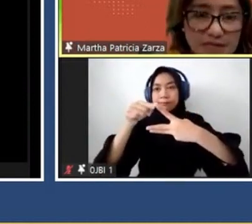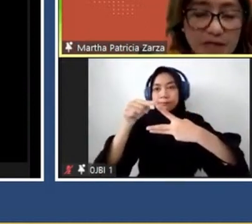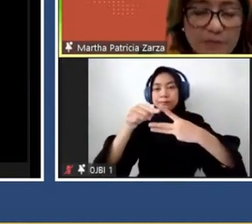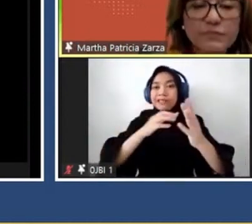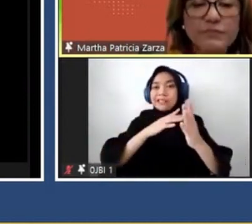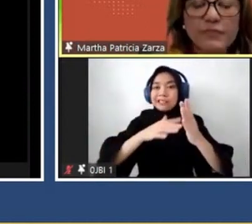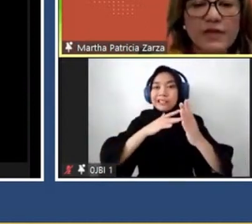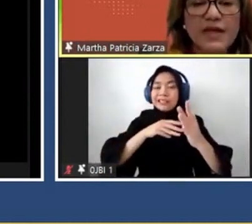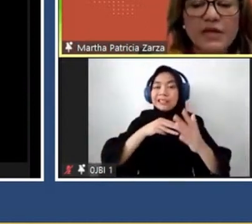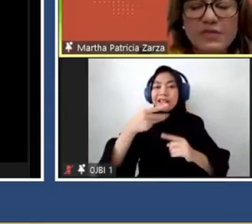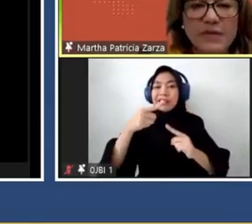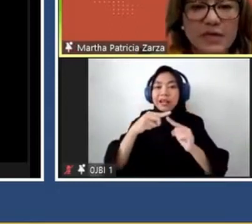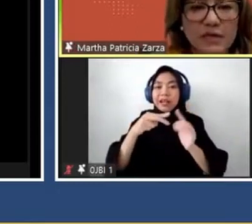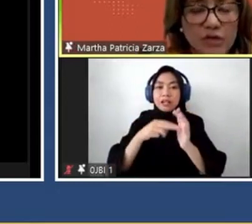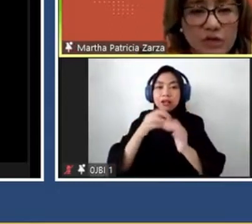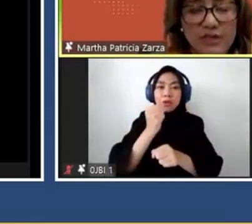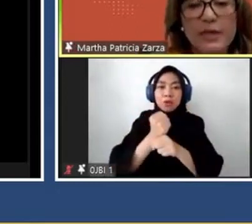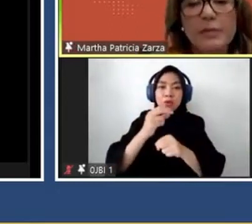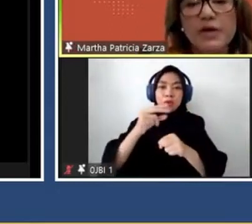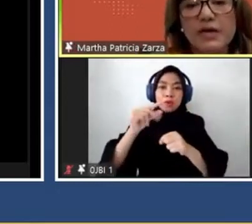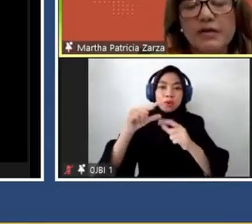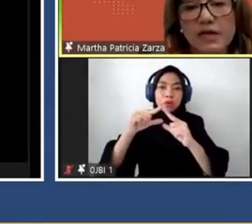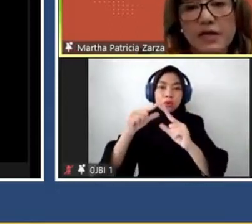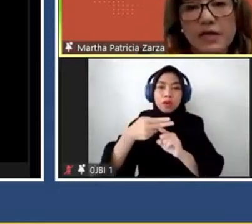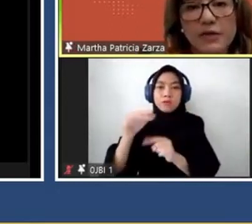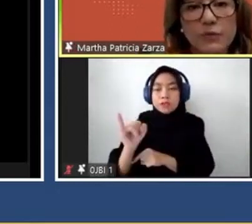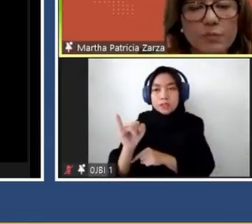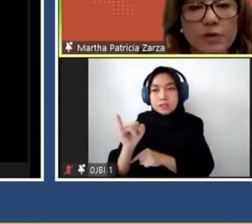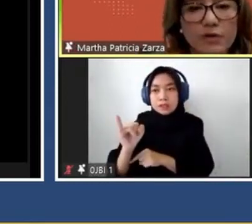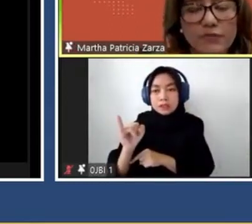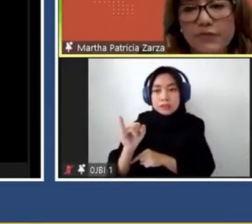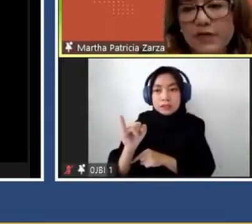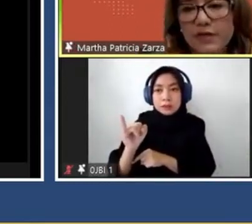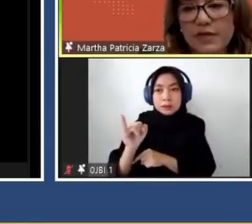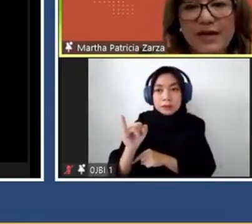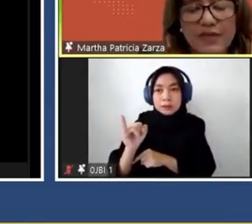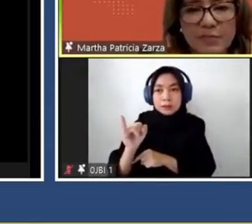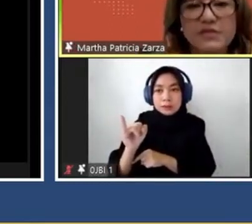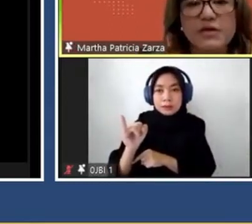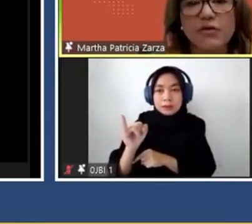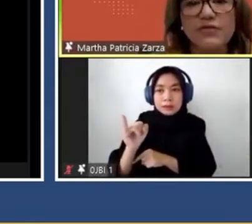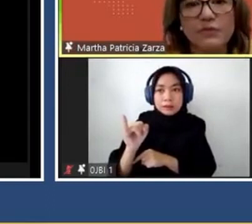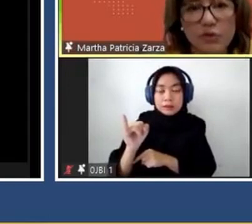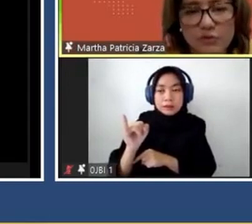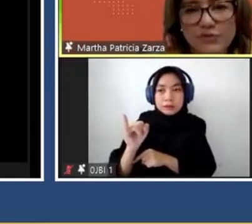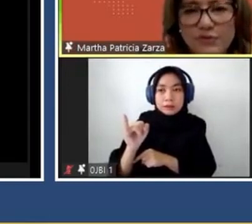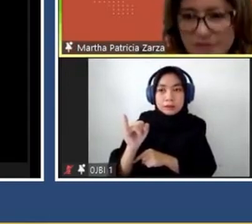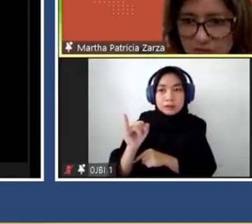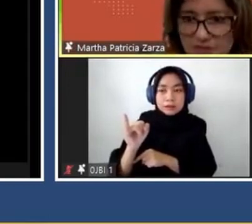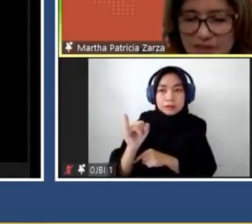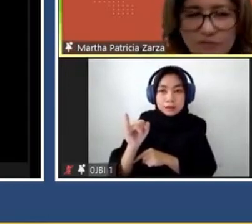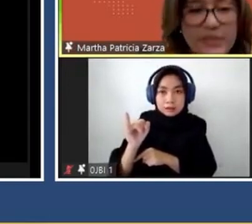ethnographic study, that it was mainly conducted by the group of academics of the